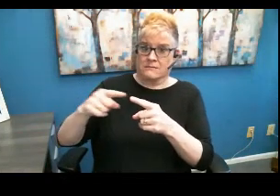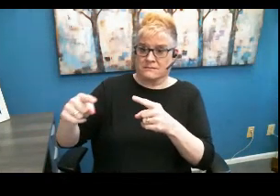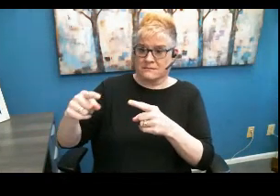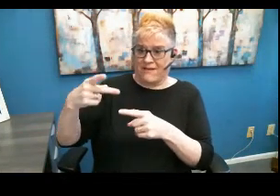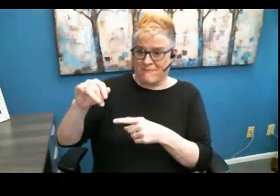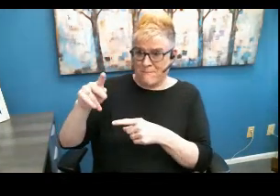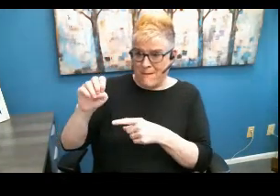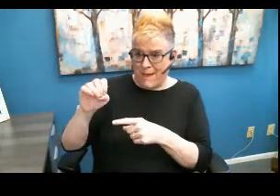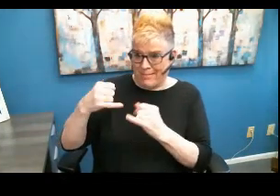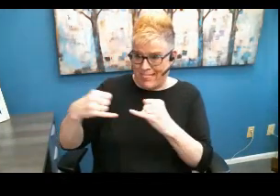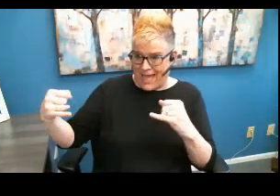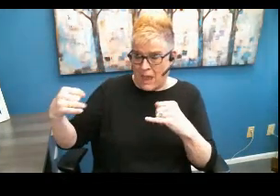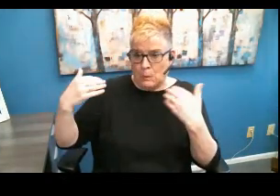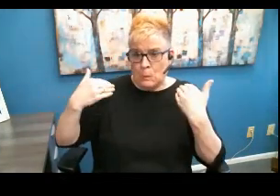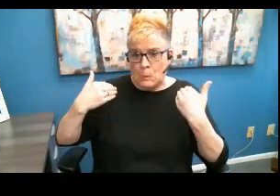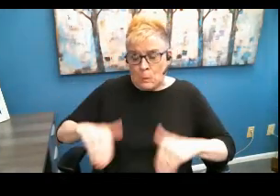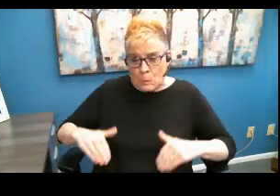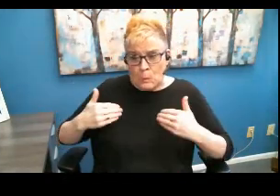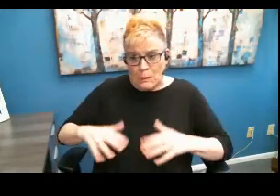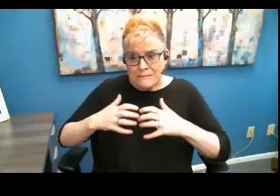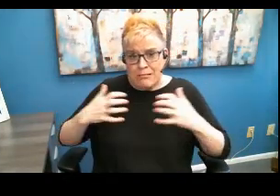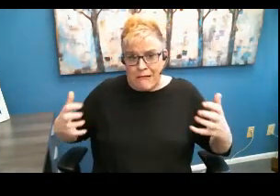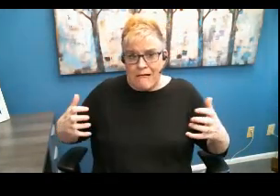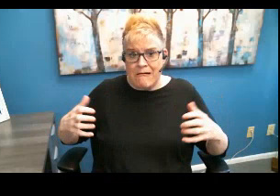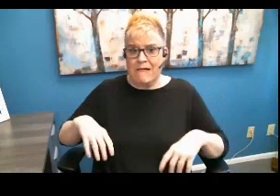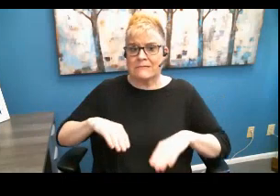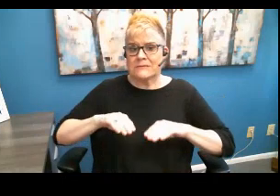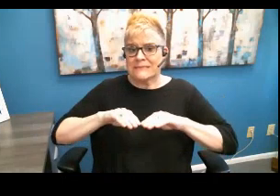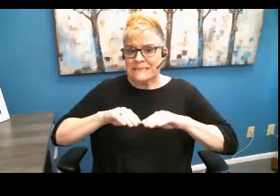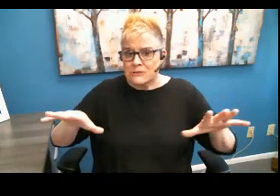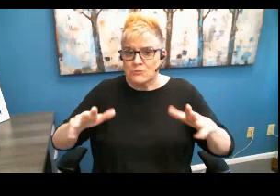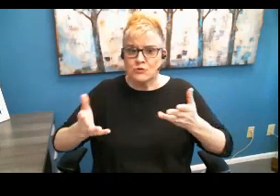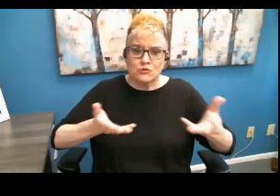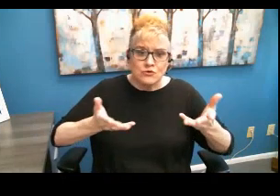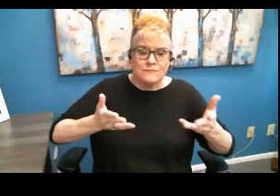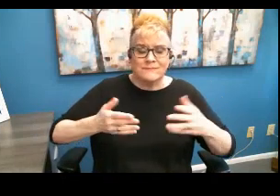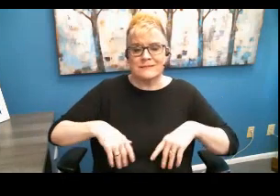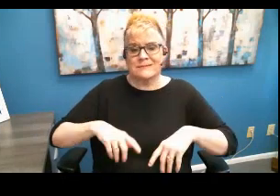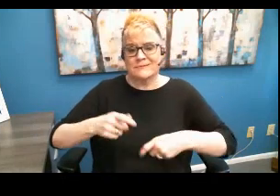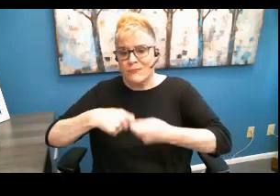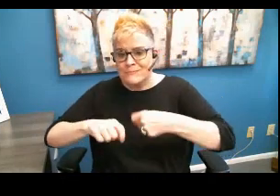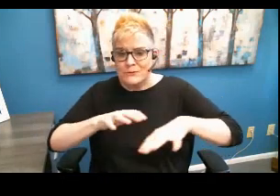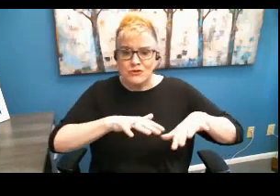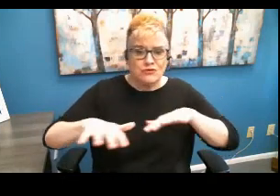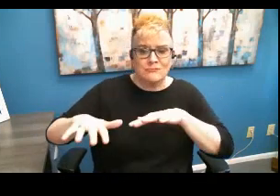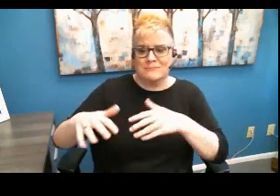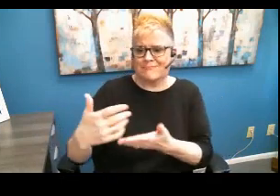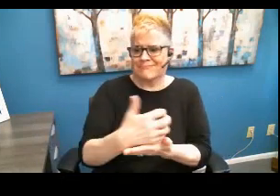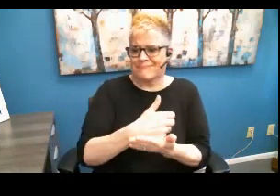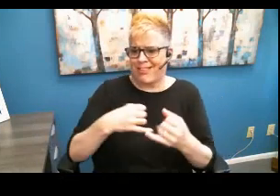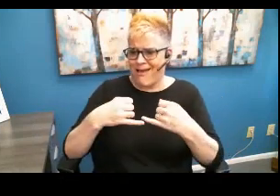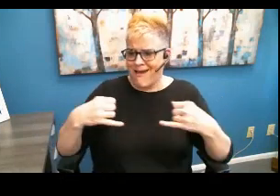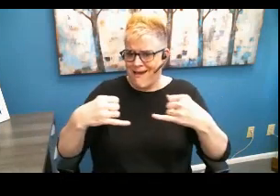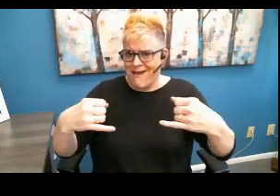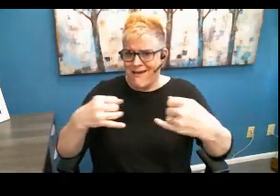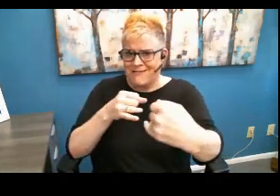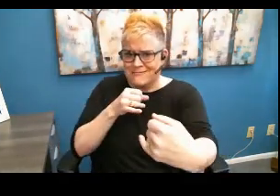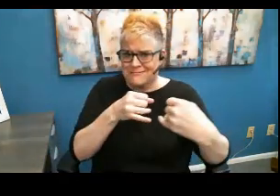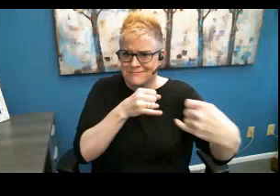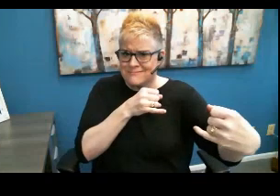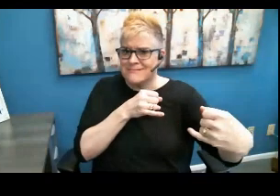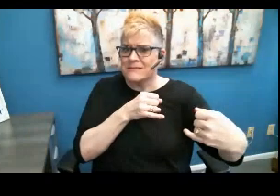of pipeline out there, folks. This includes distribution, services, transmission, and gathering lines. And this is a 2022 data, so we've